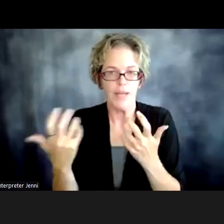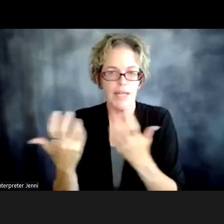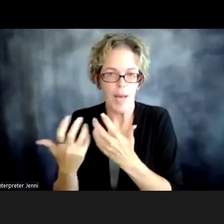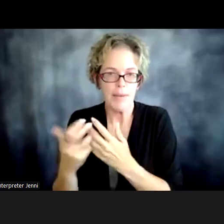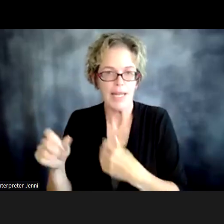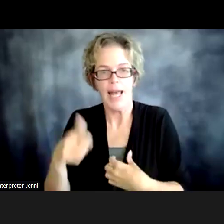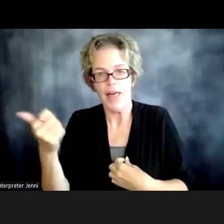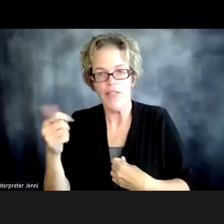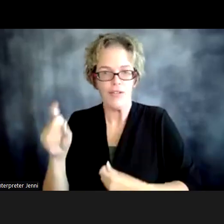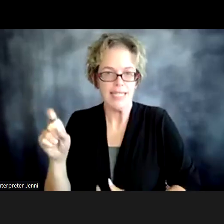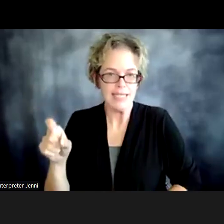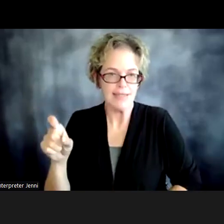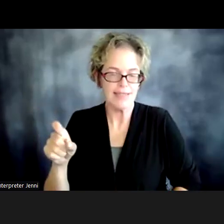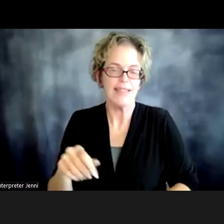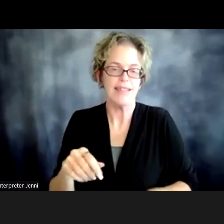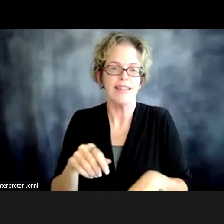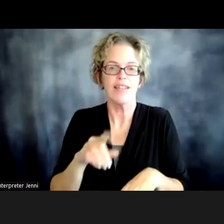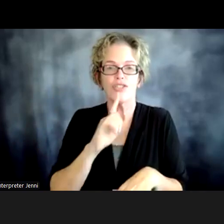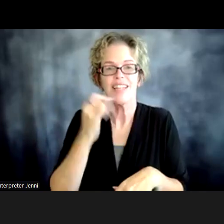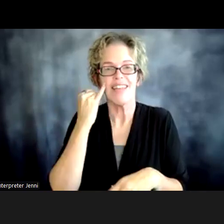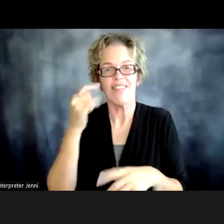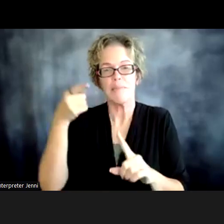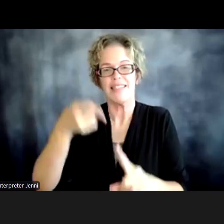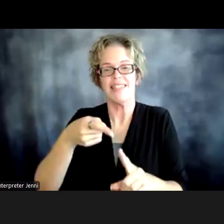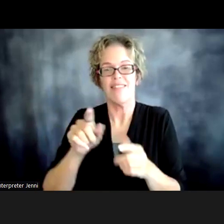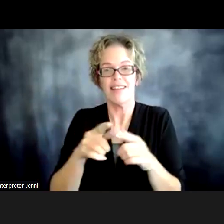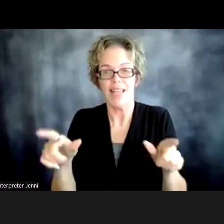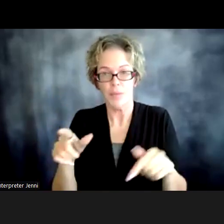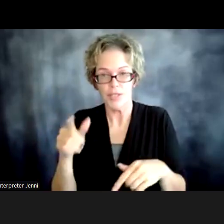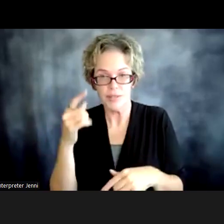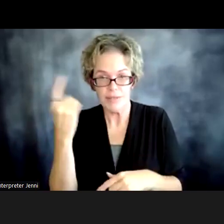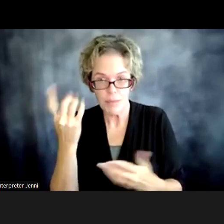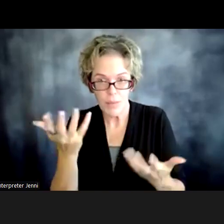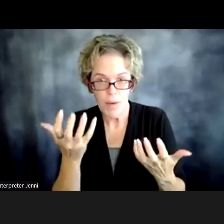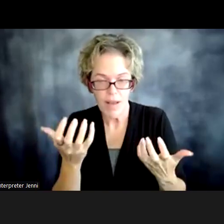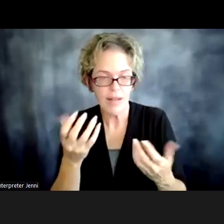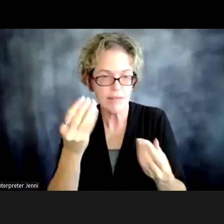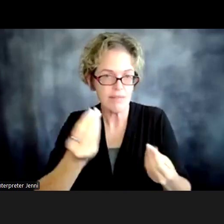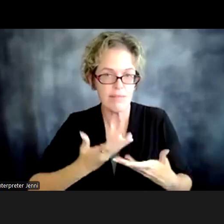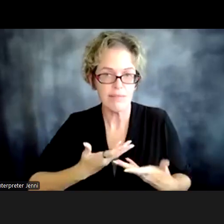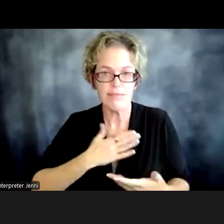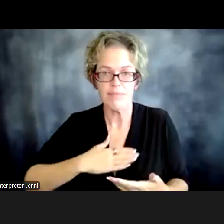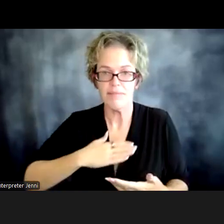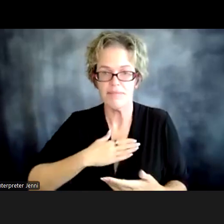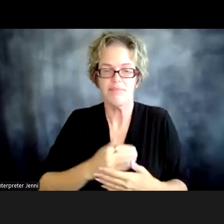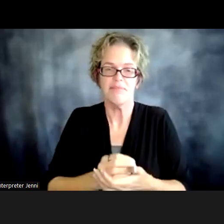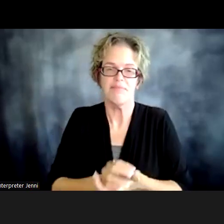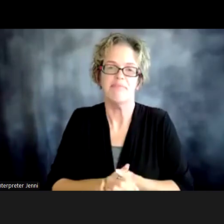needs. Certainly, if there's a specific language that someone is looking for, please let us know.